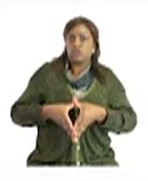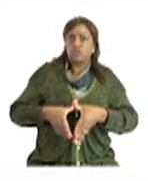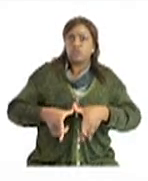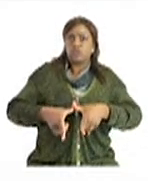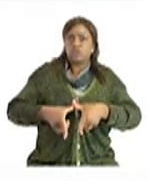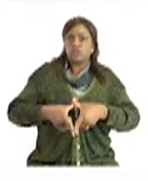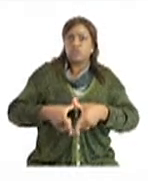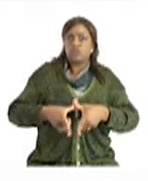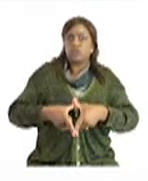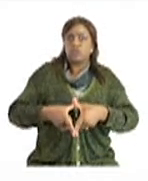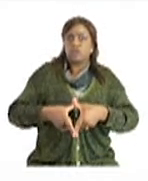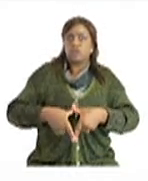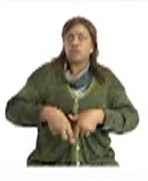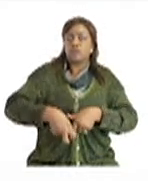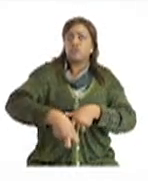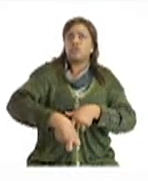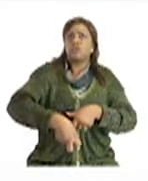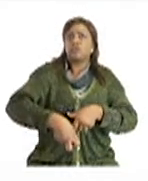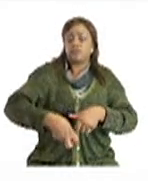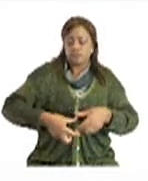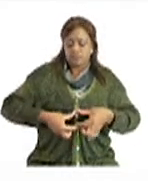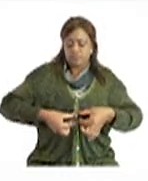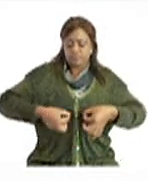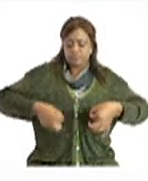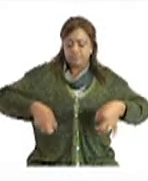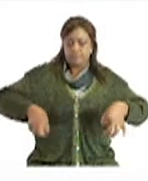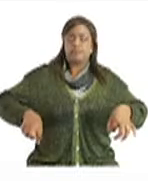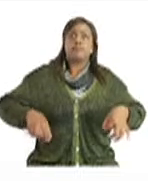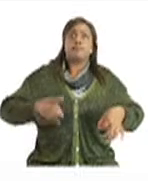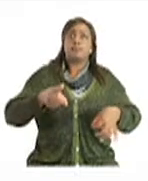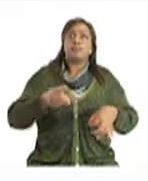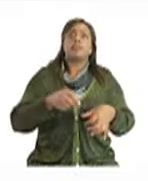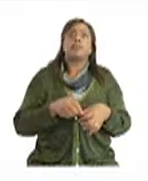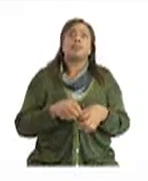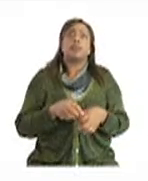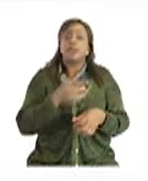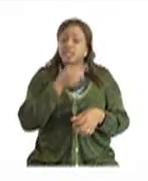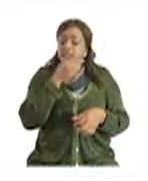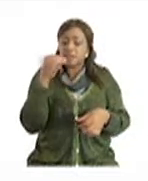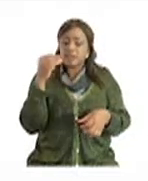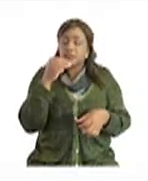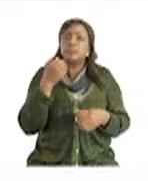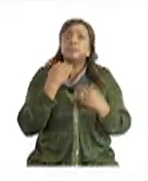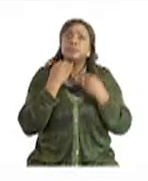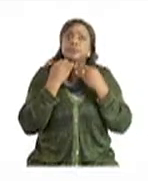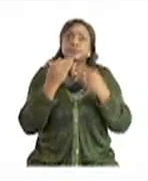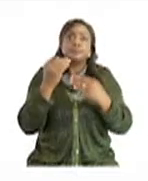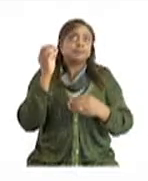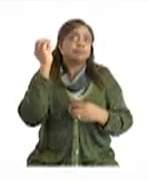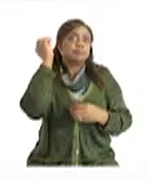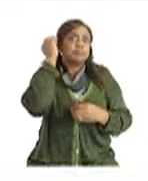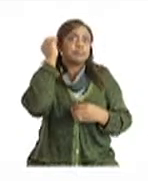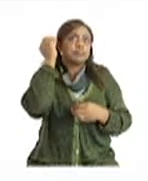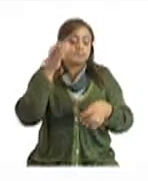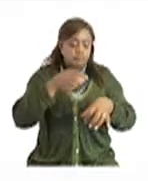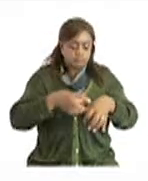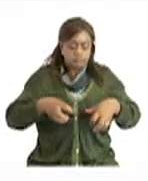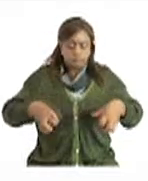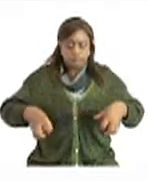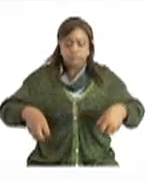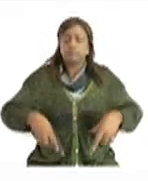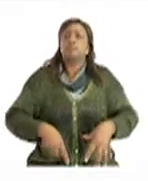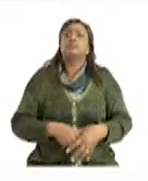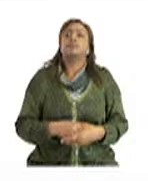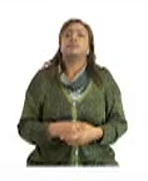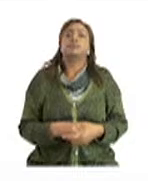You are expected to be able to identify these structures and label these structures.